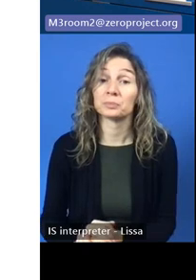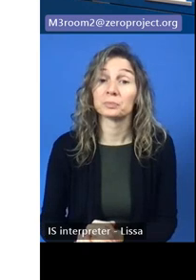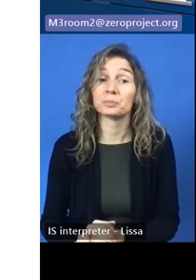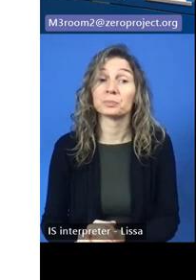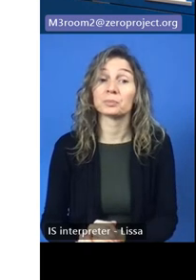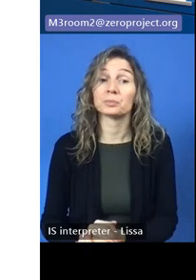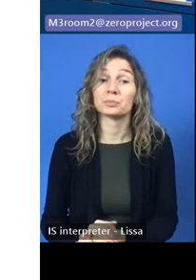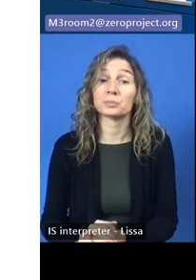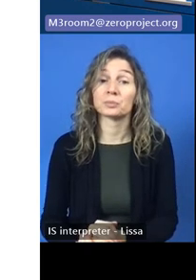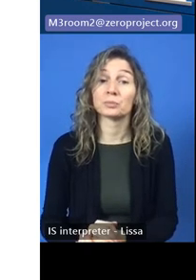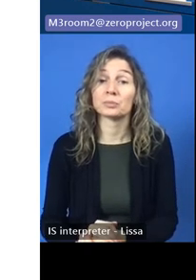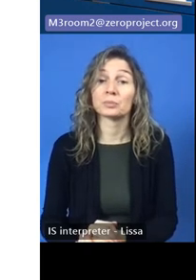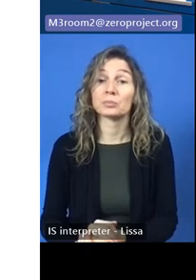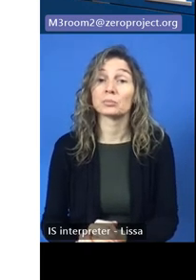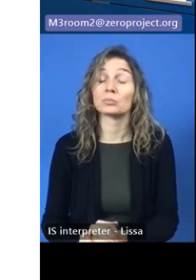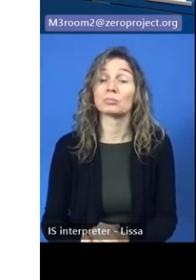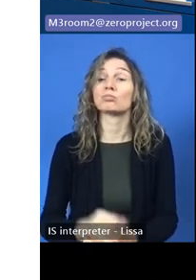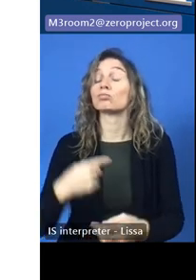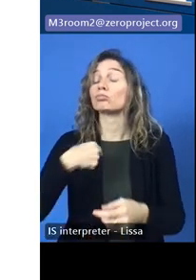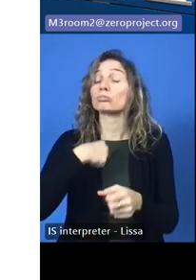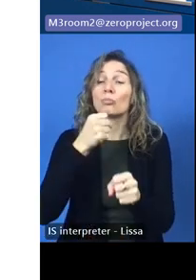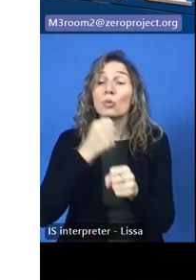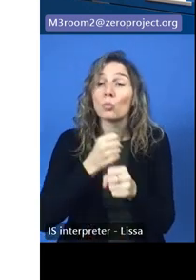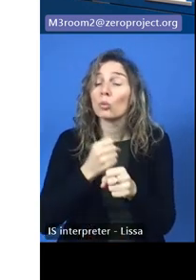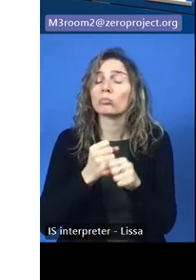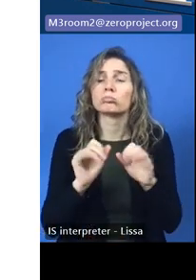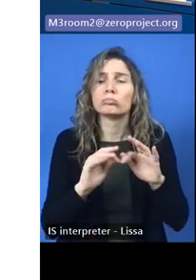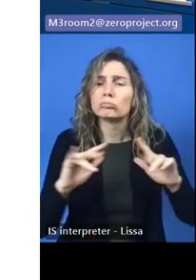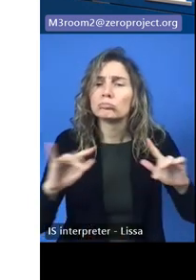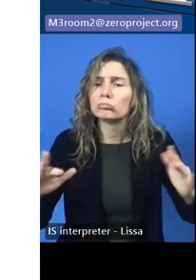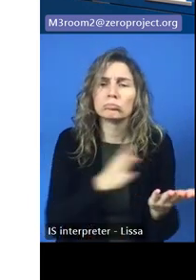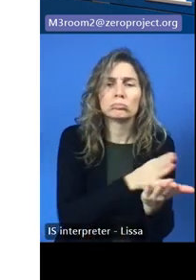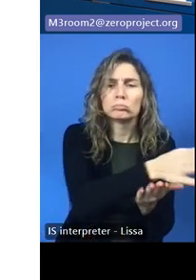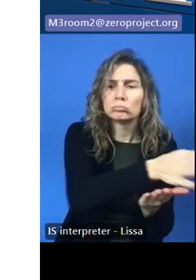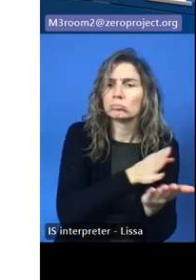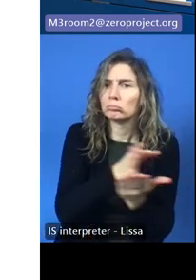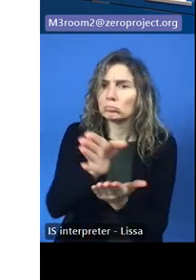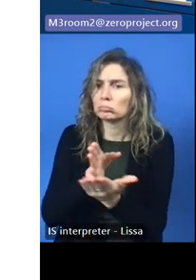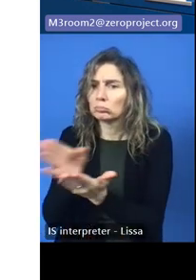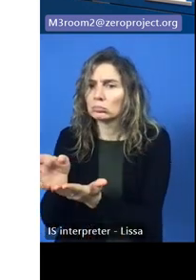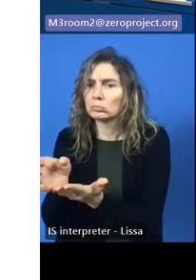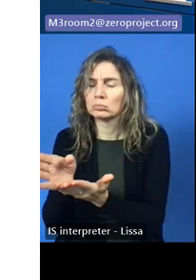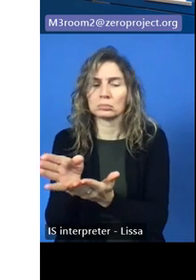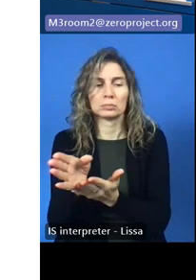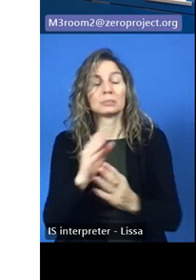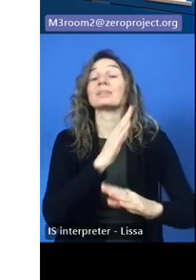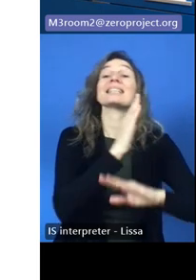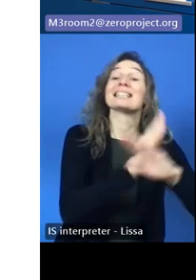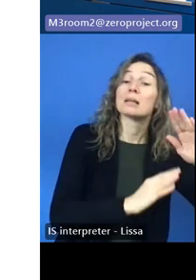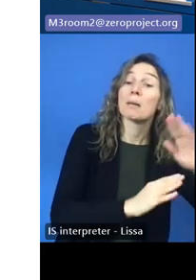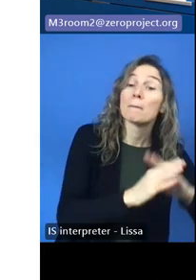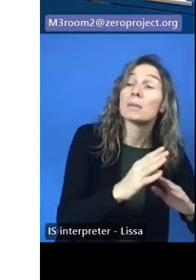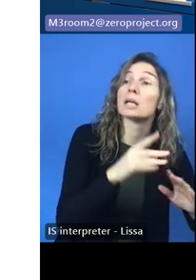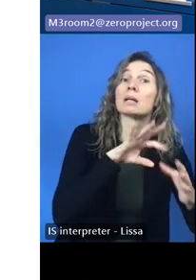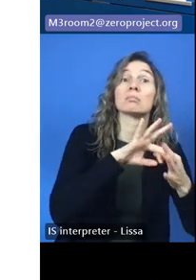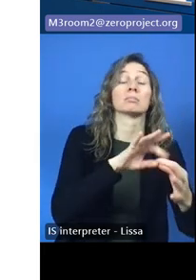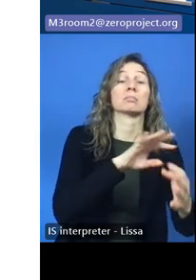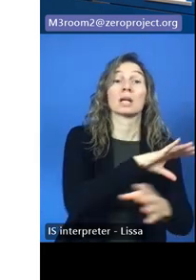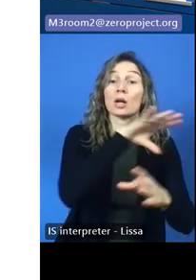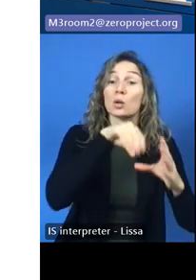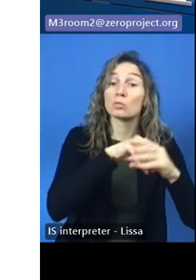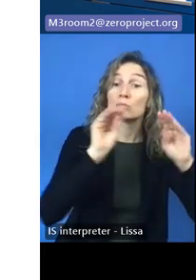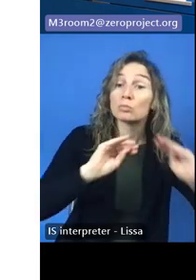on various kinds of fields on person with disability, including inclusive education about sexual